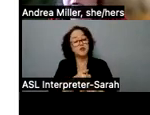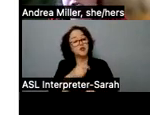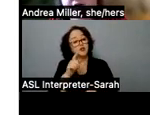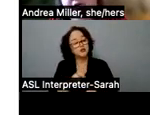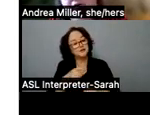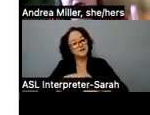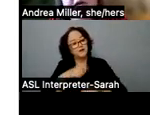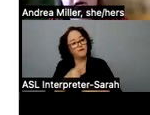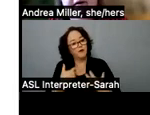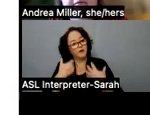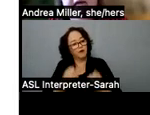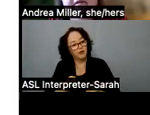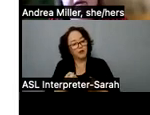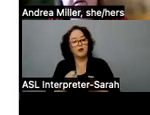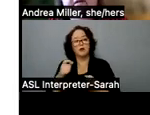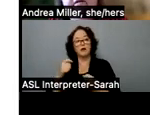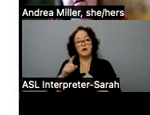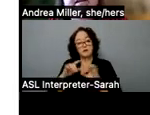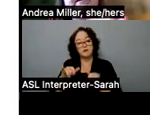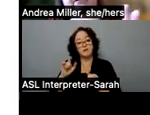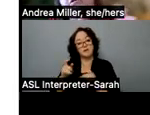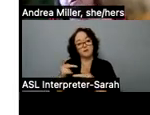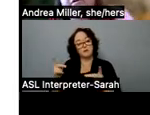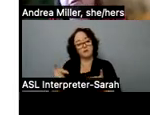her and her child. And then